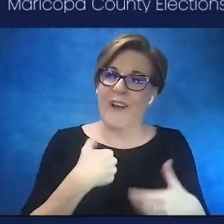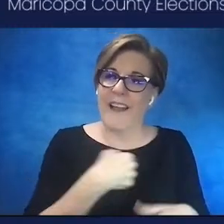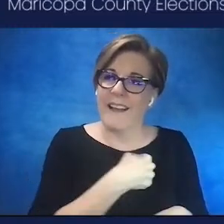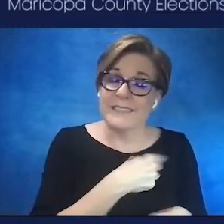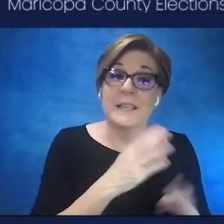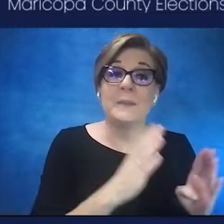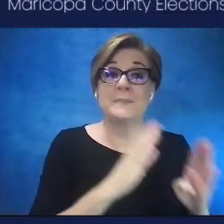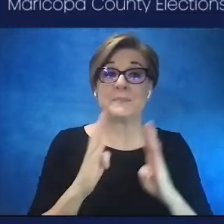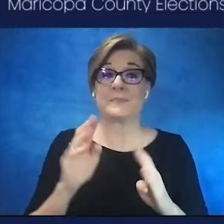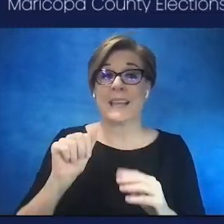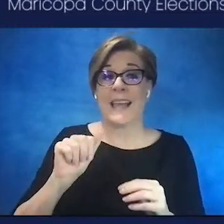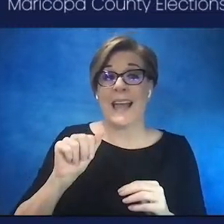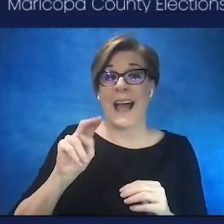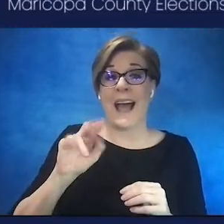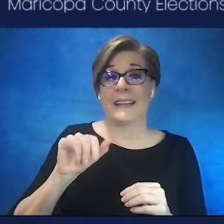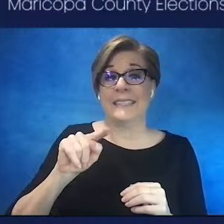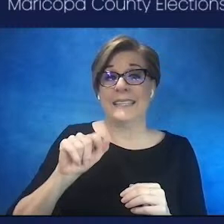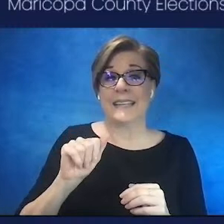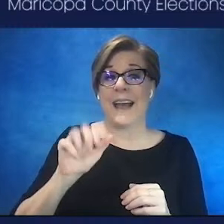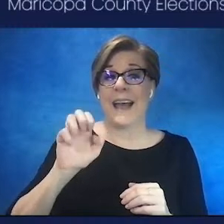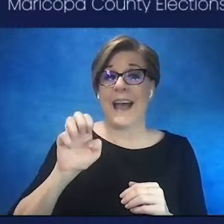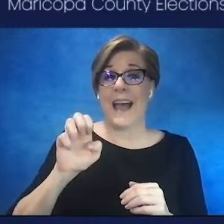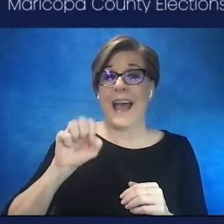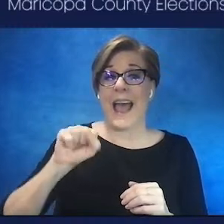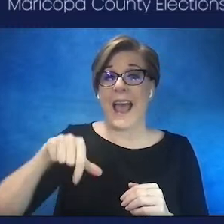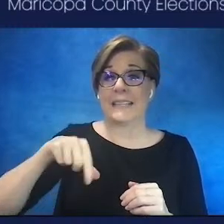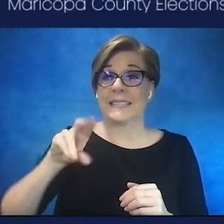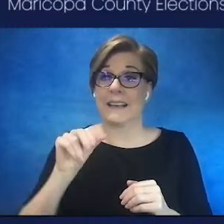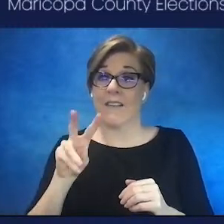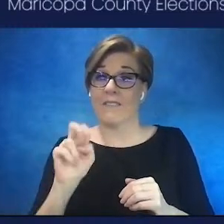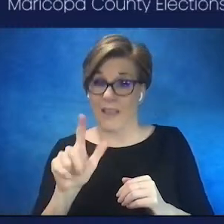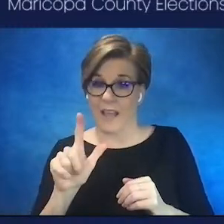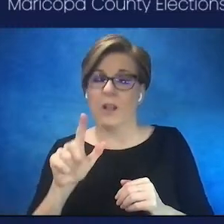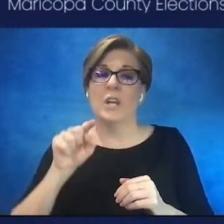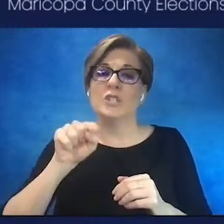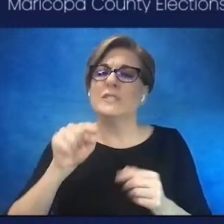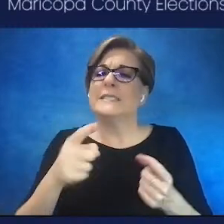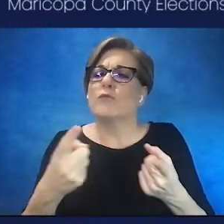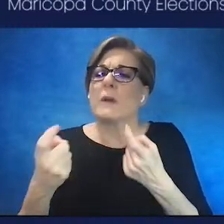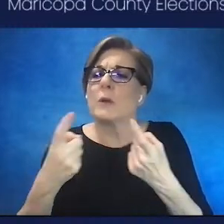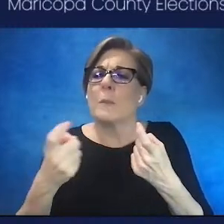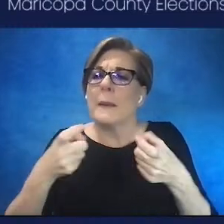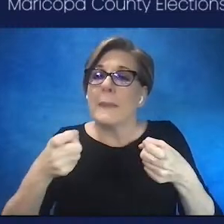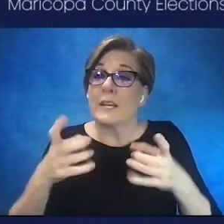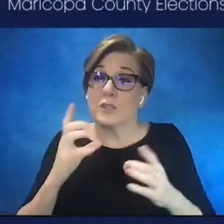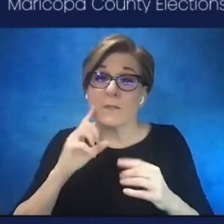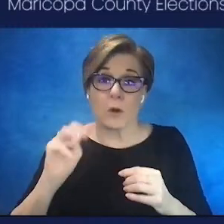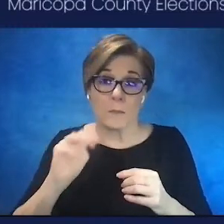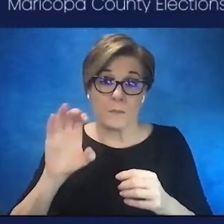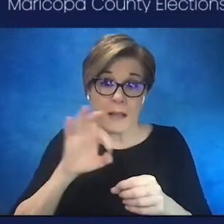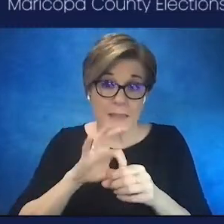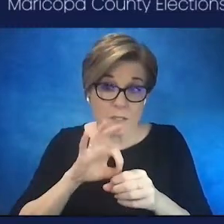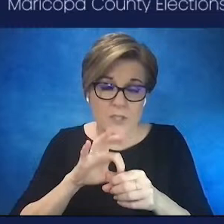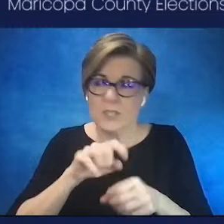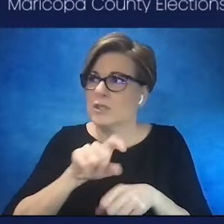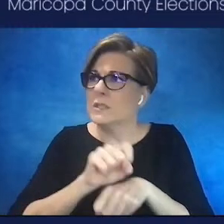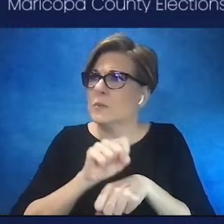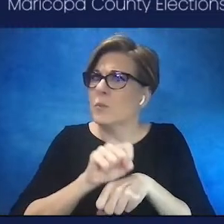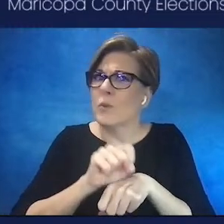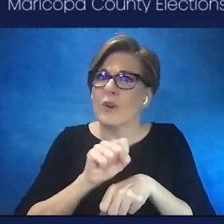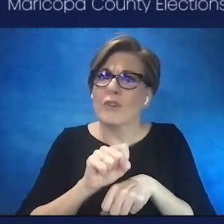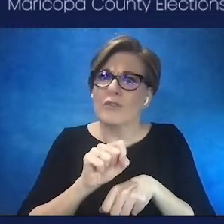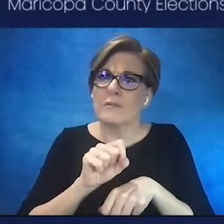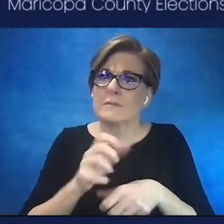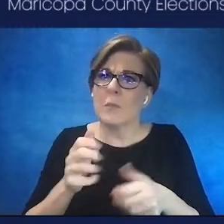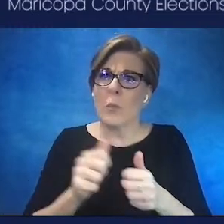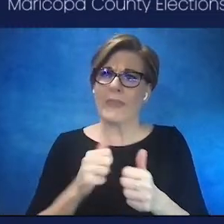have her. Anita Esquivel is the Recruitment Manager for Maricopa County Elections, and Anita's been with the county for